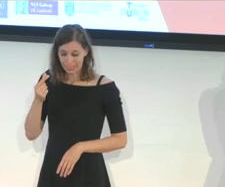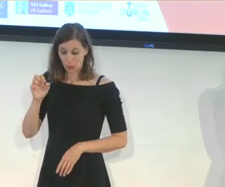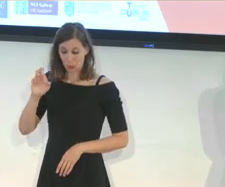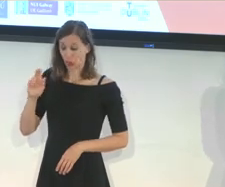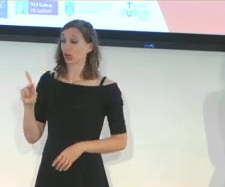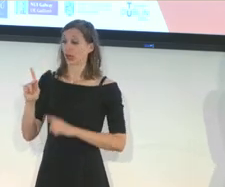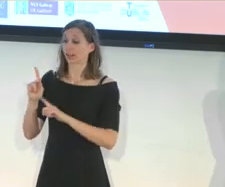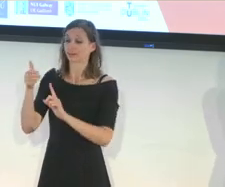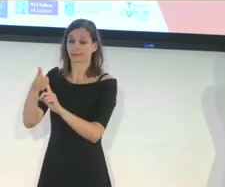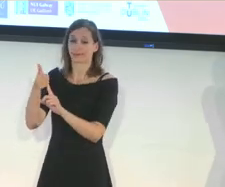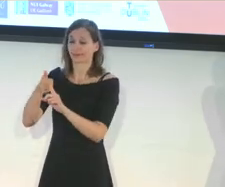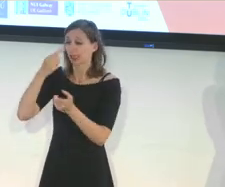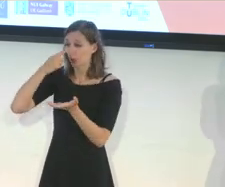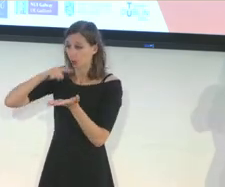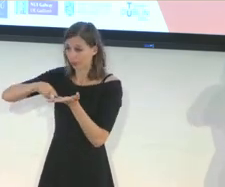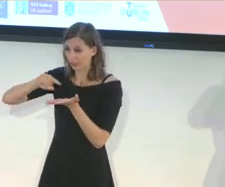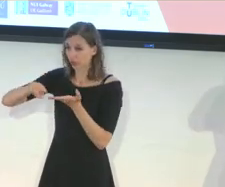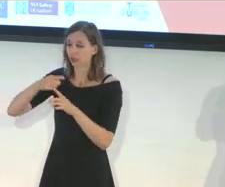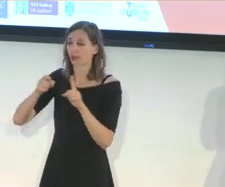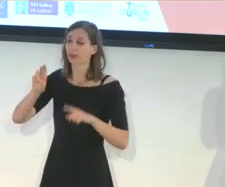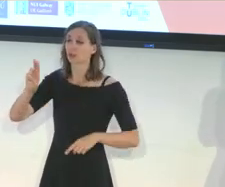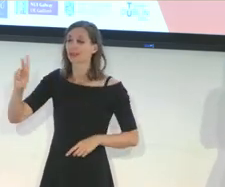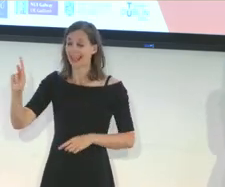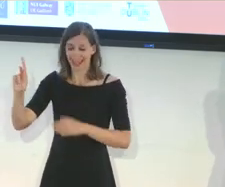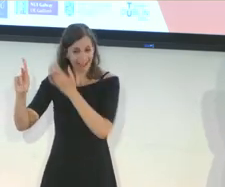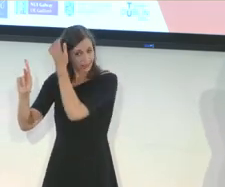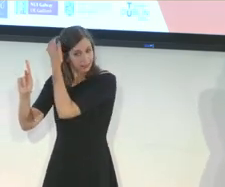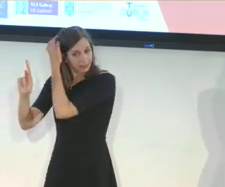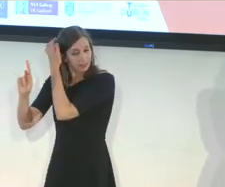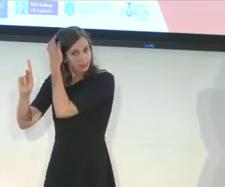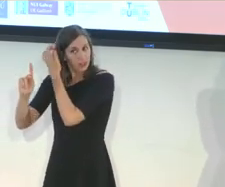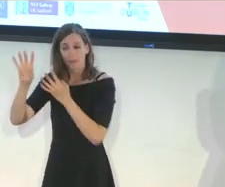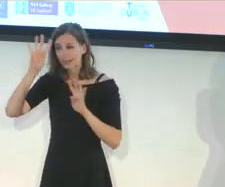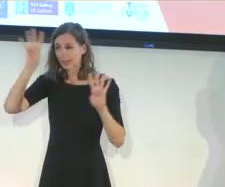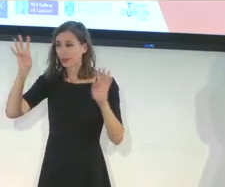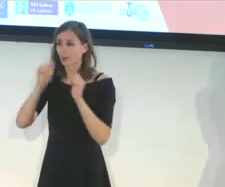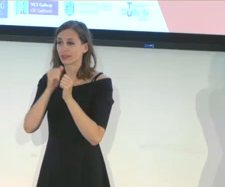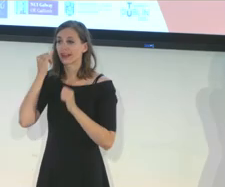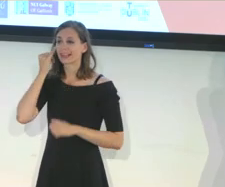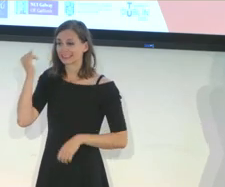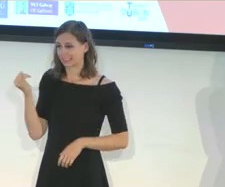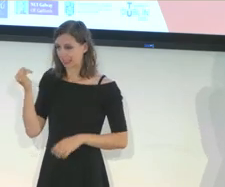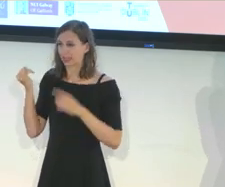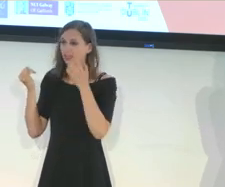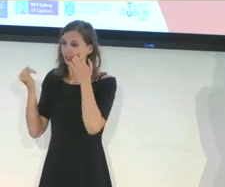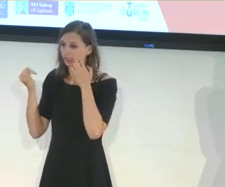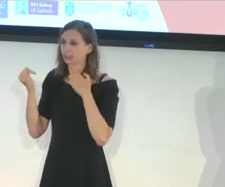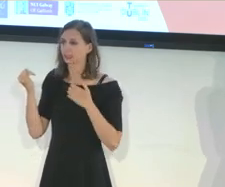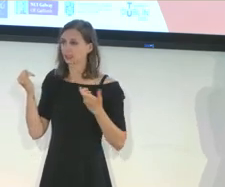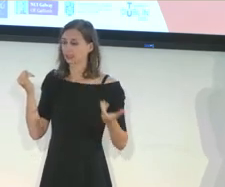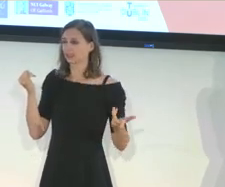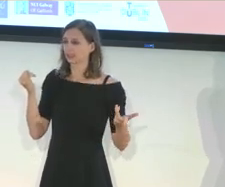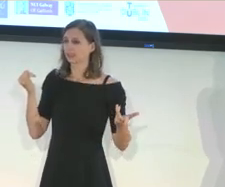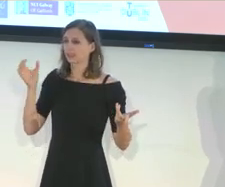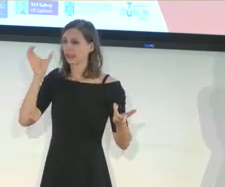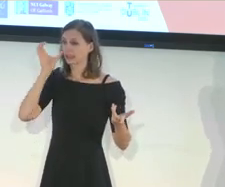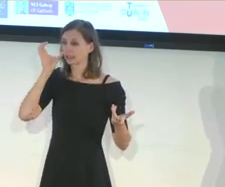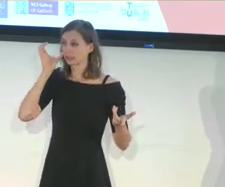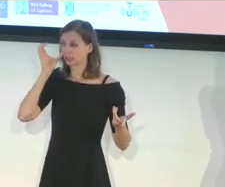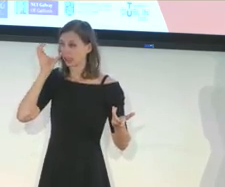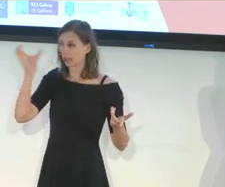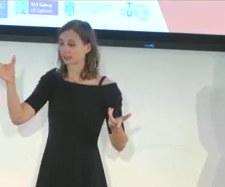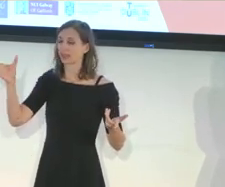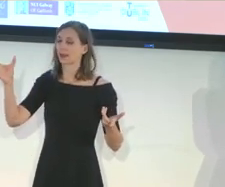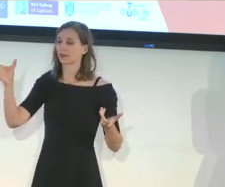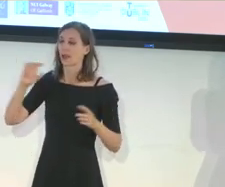a researcher from the UK who came up with this idea Well, it's a phenomenon in vision and speech